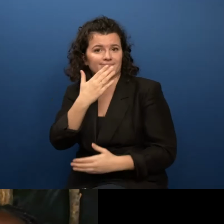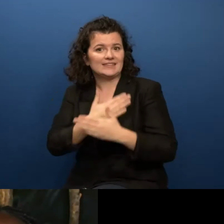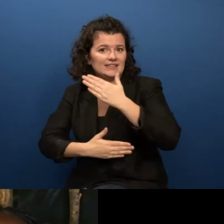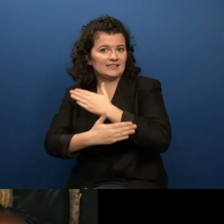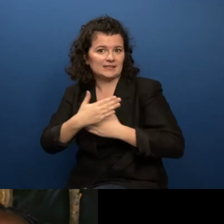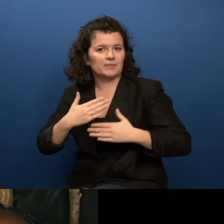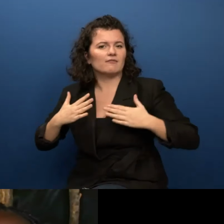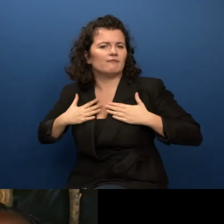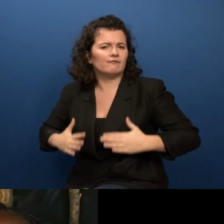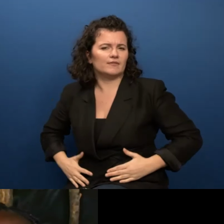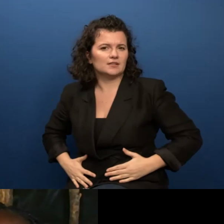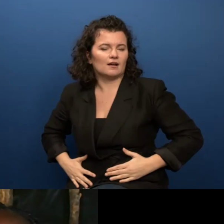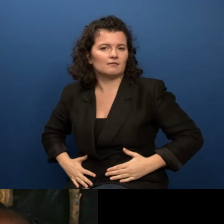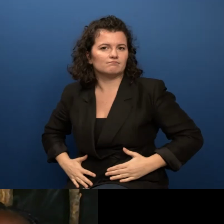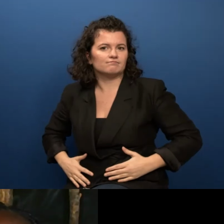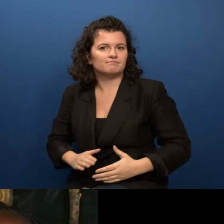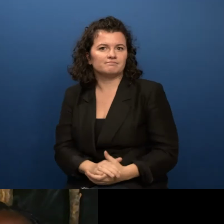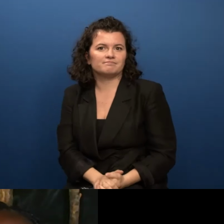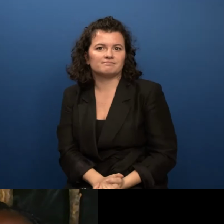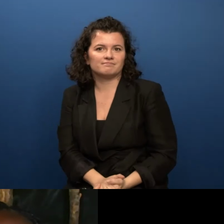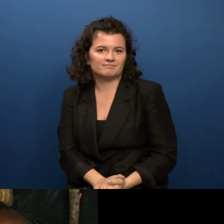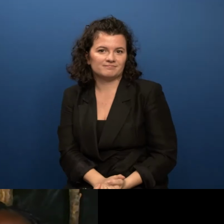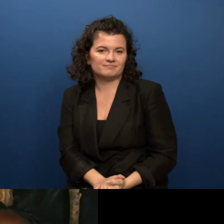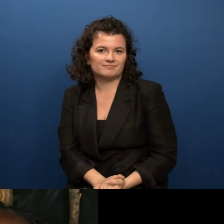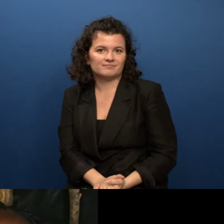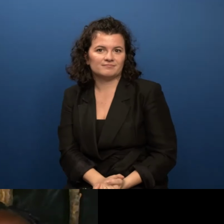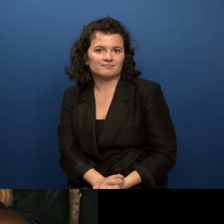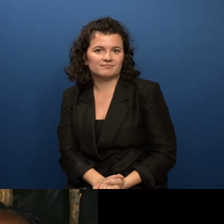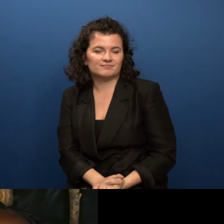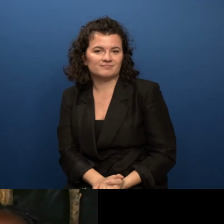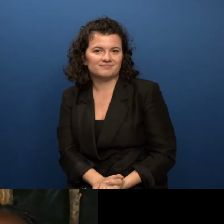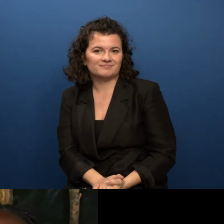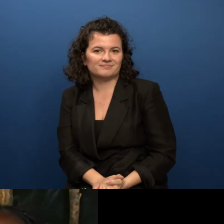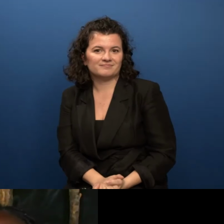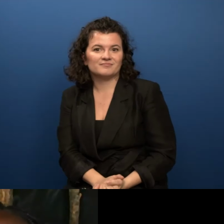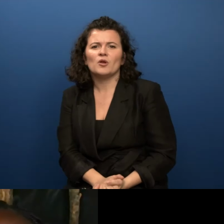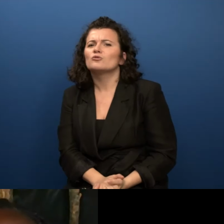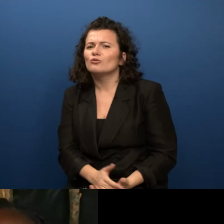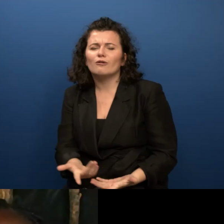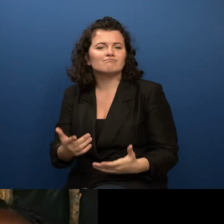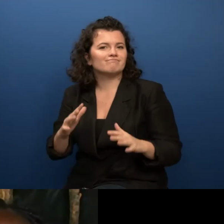physical, with physical disability, that is it. So I wish to share my